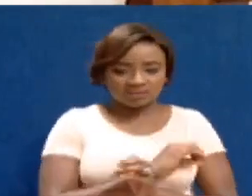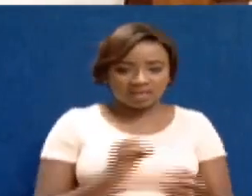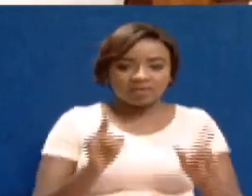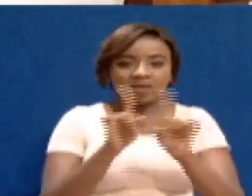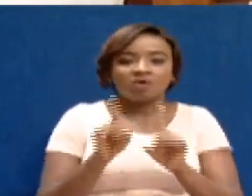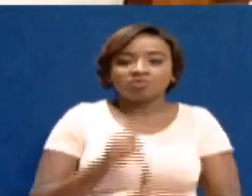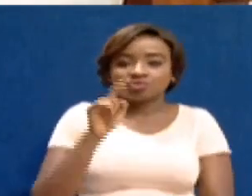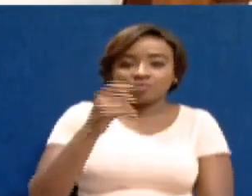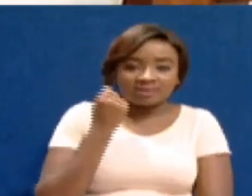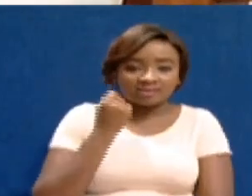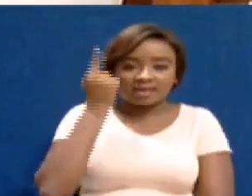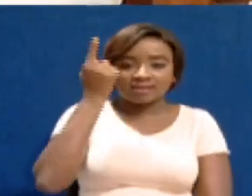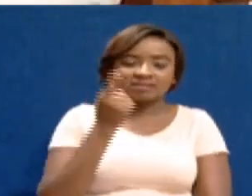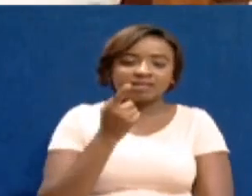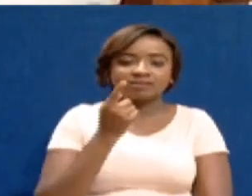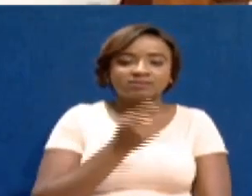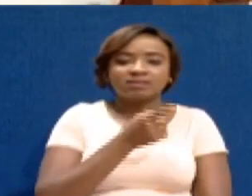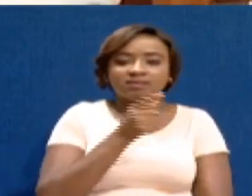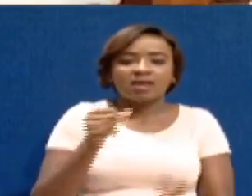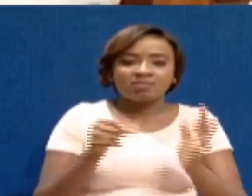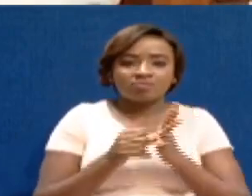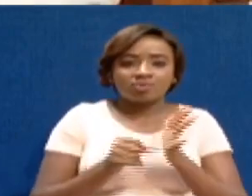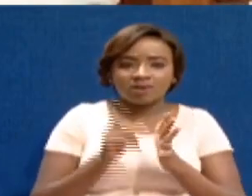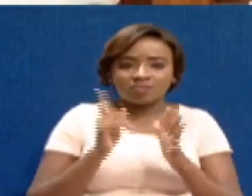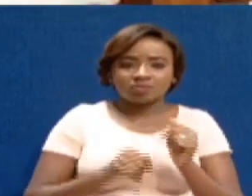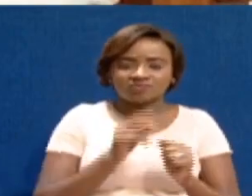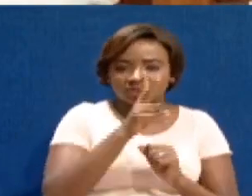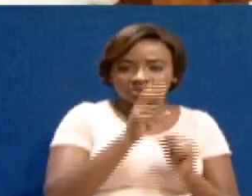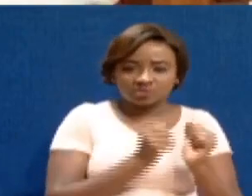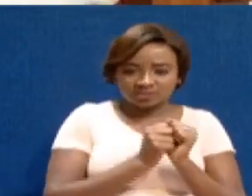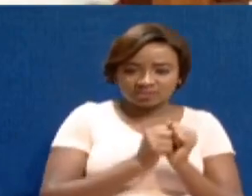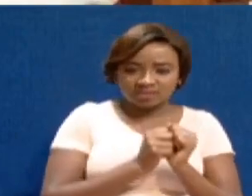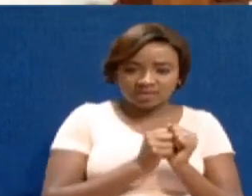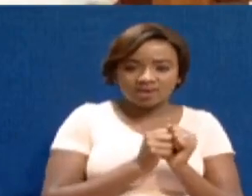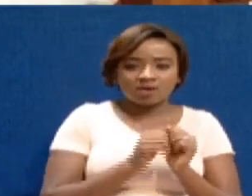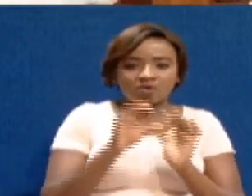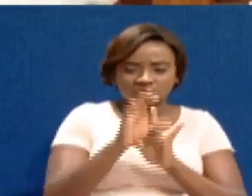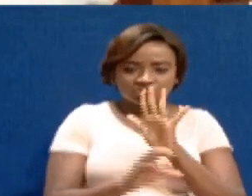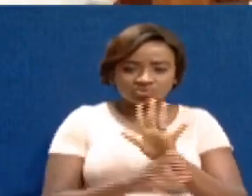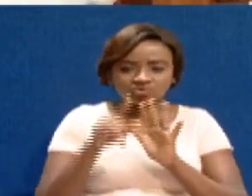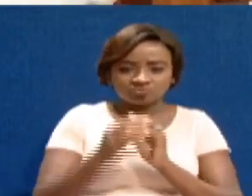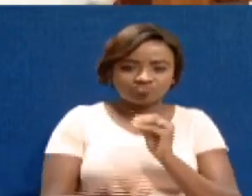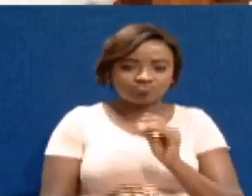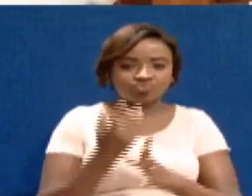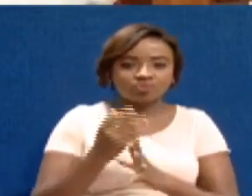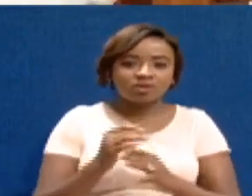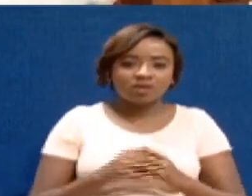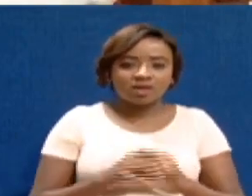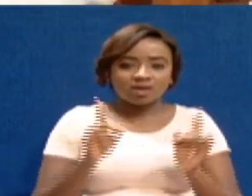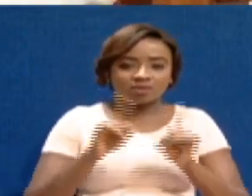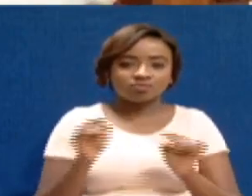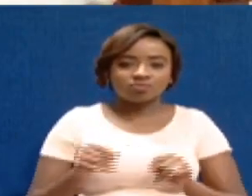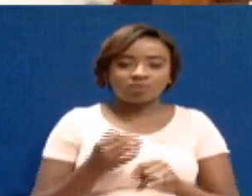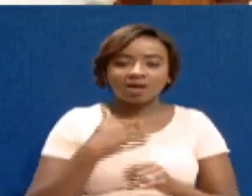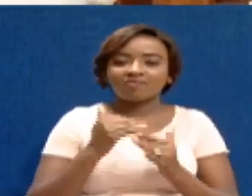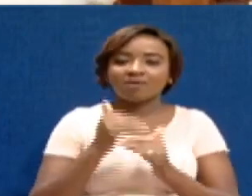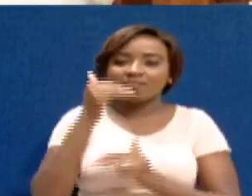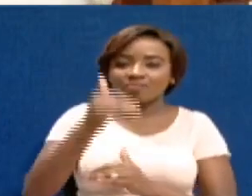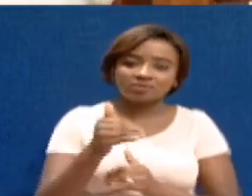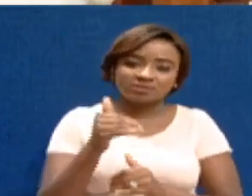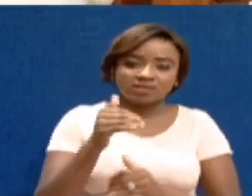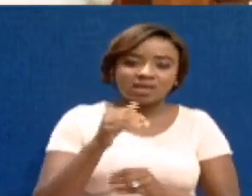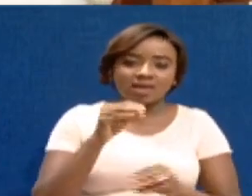whichever particular county they come from. That is not the case. Everyone, the people of Kenya, BBI is going